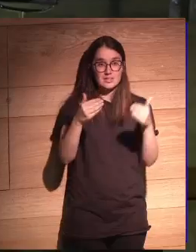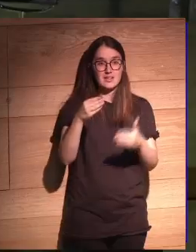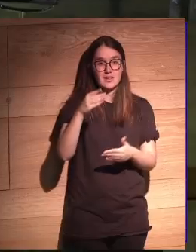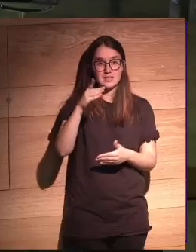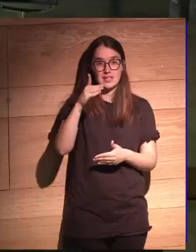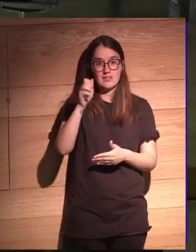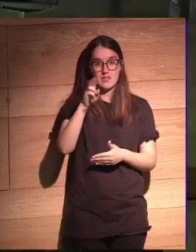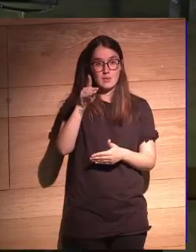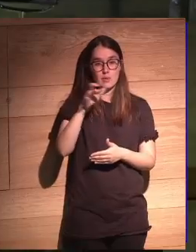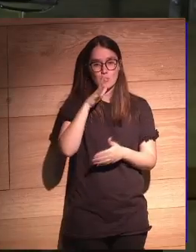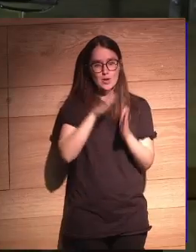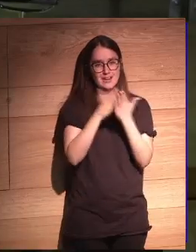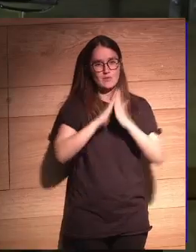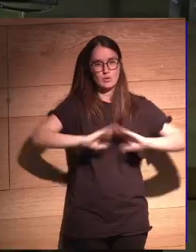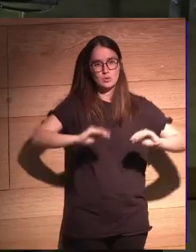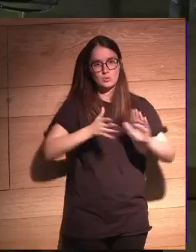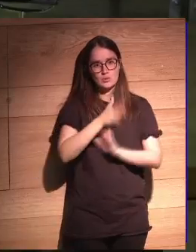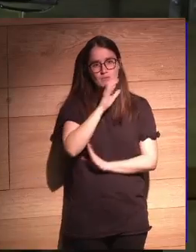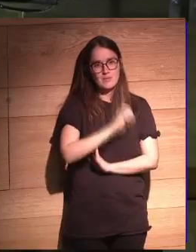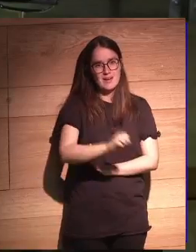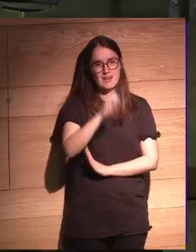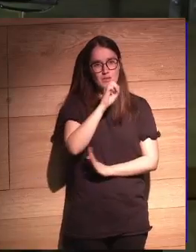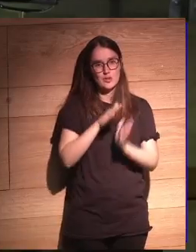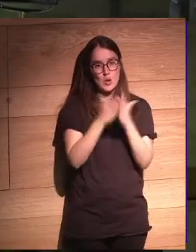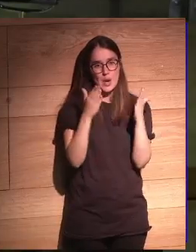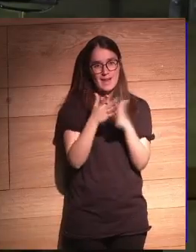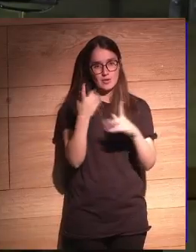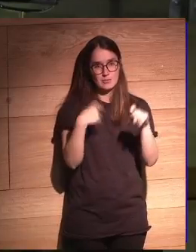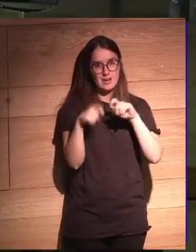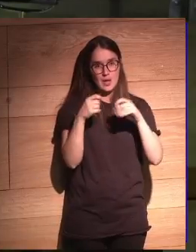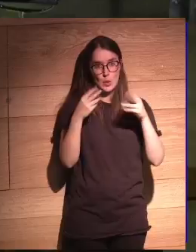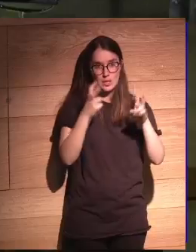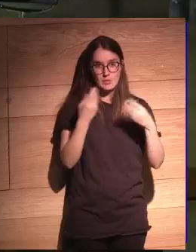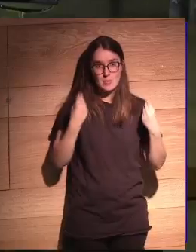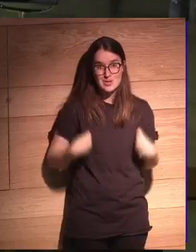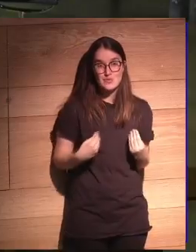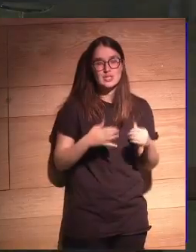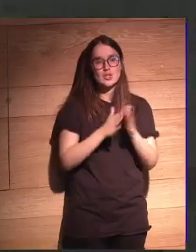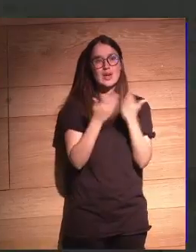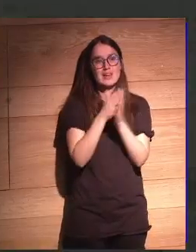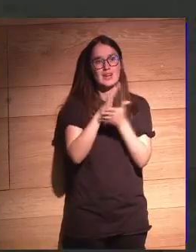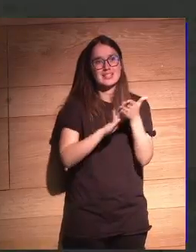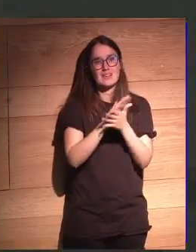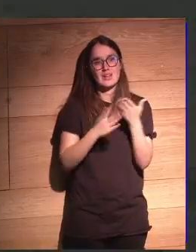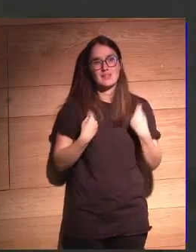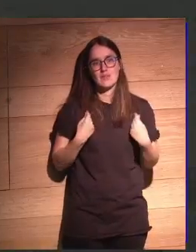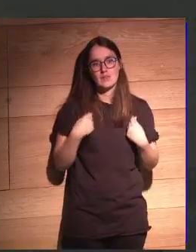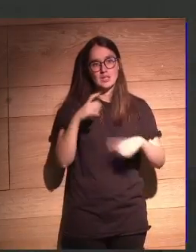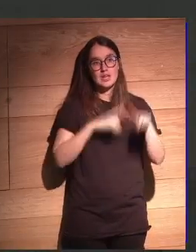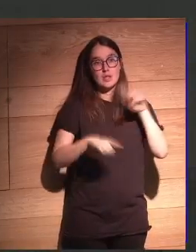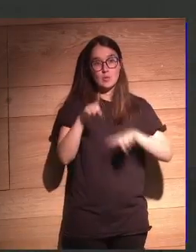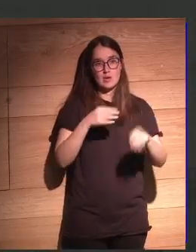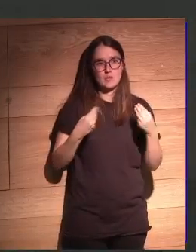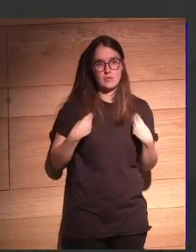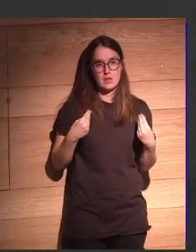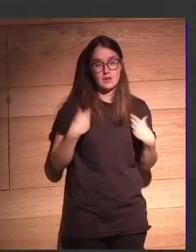today. Thank you, David, for this book. It's wonderful that books are